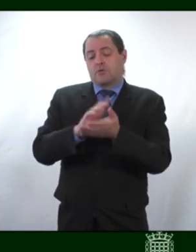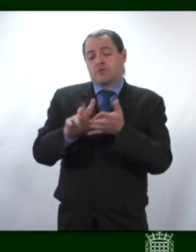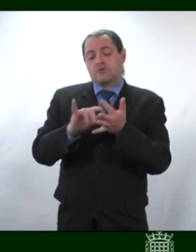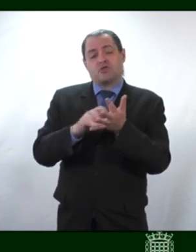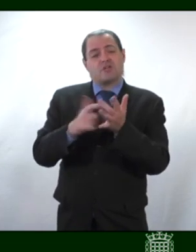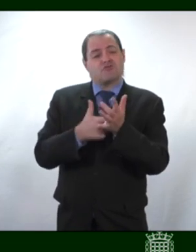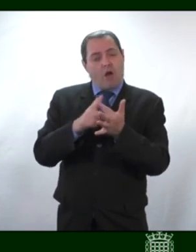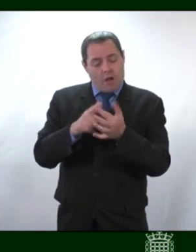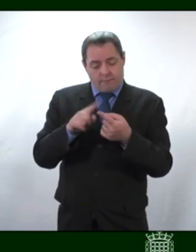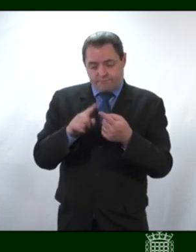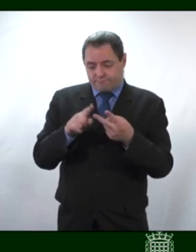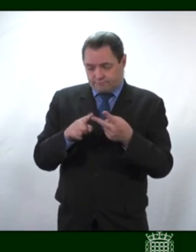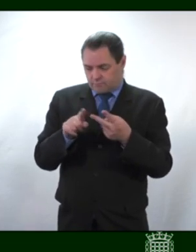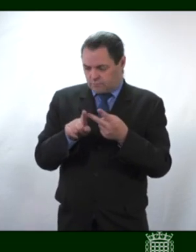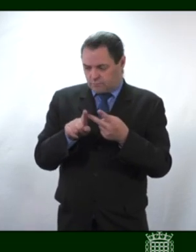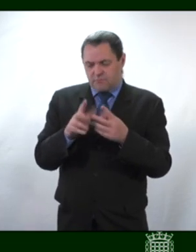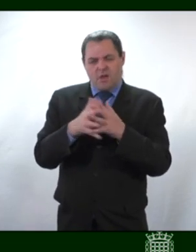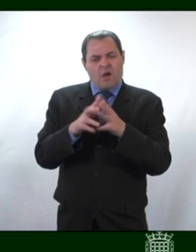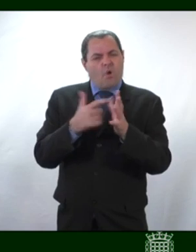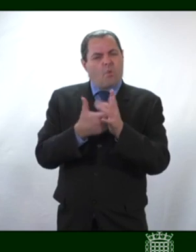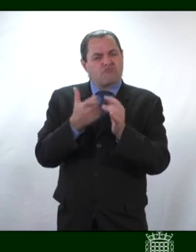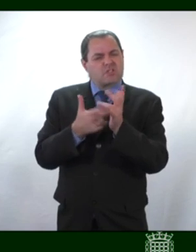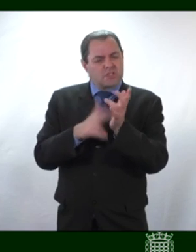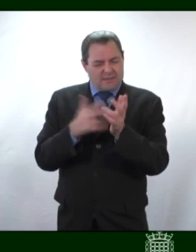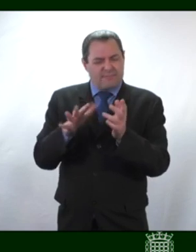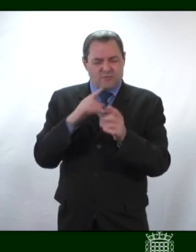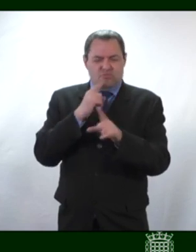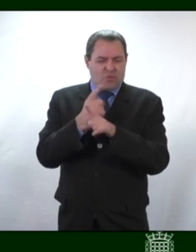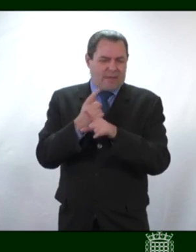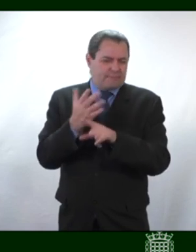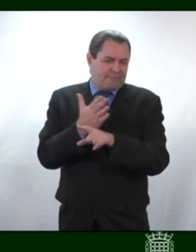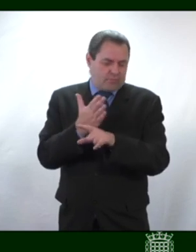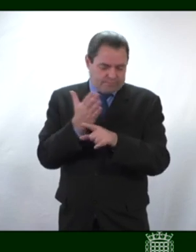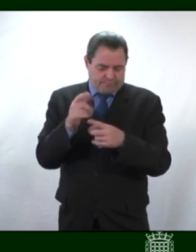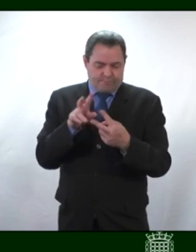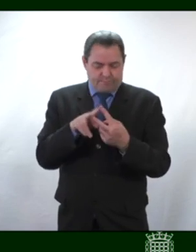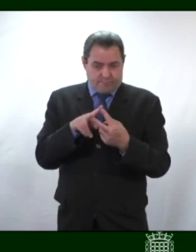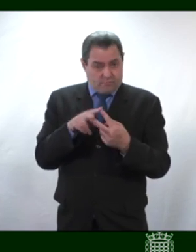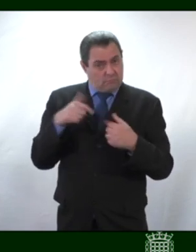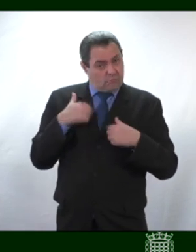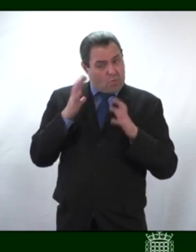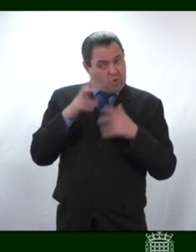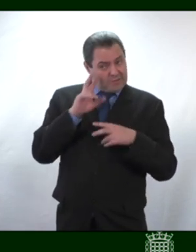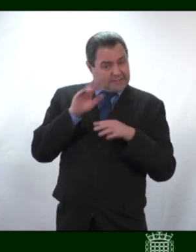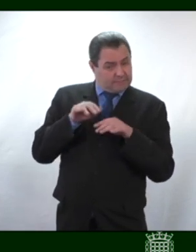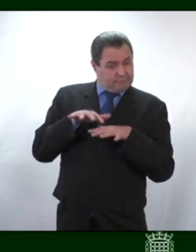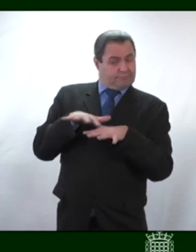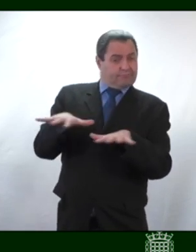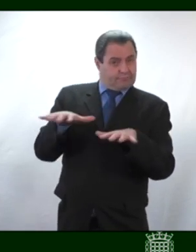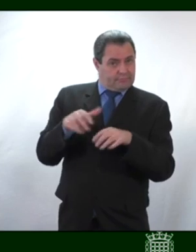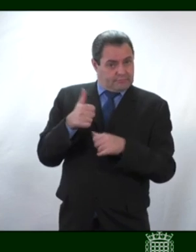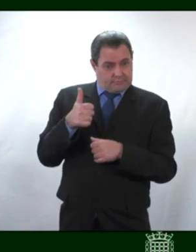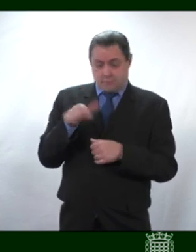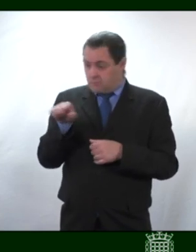and indeed Warrington, as we talked about earlier, I am worried about the cases, and I'll make sure that